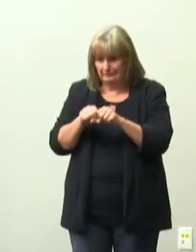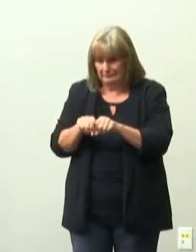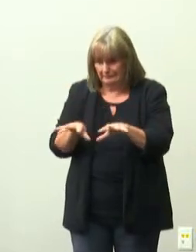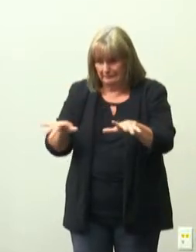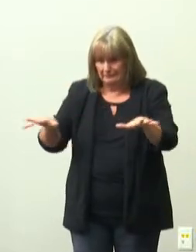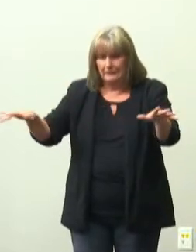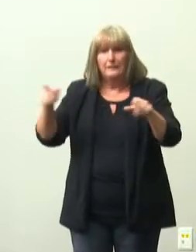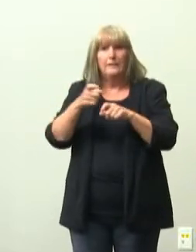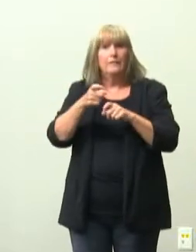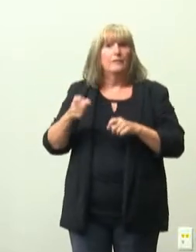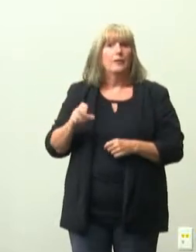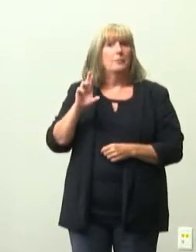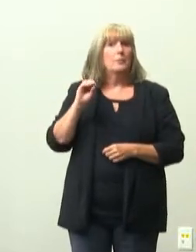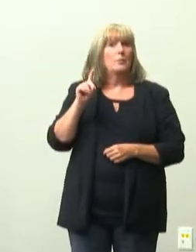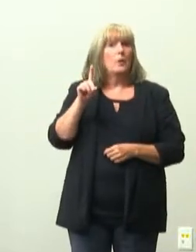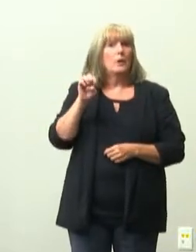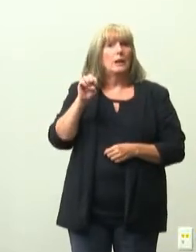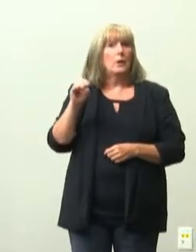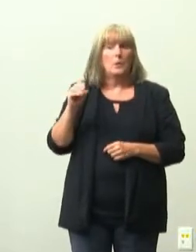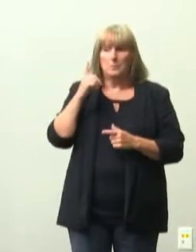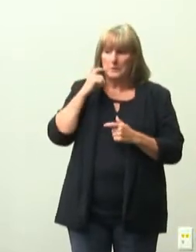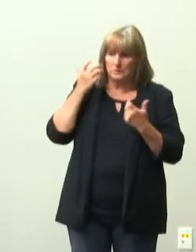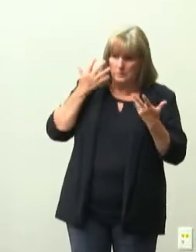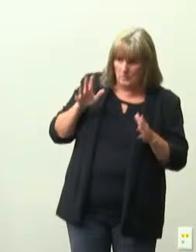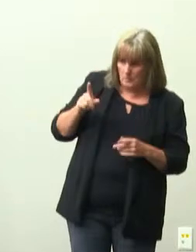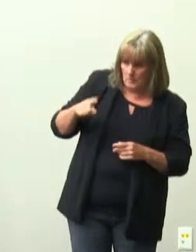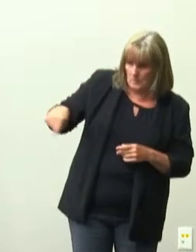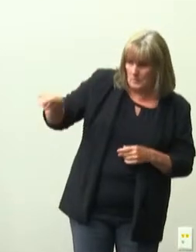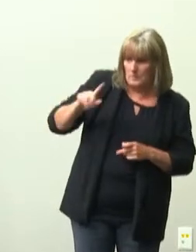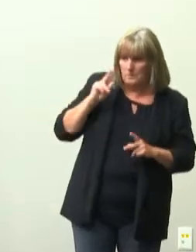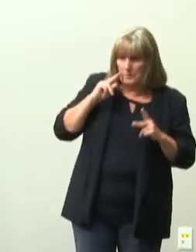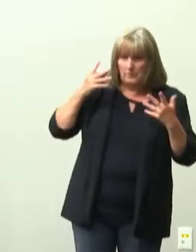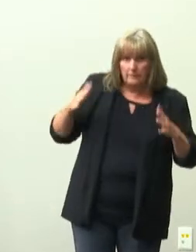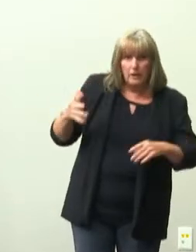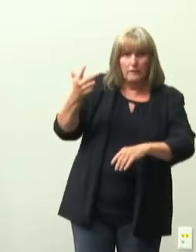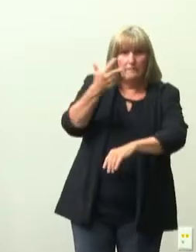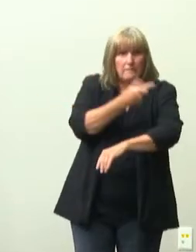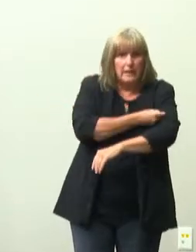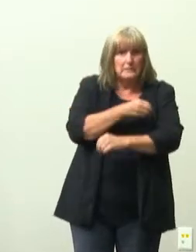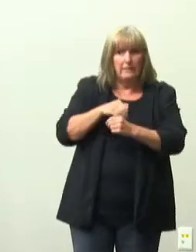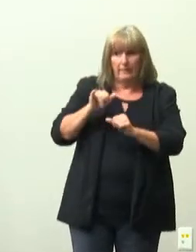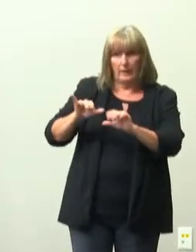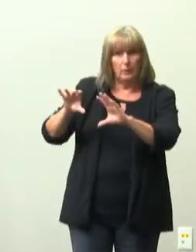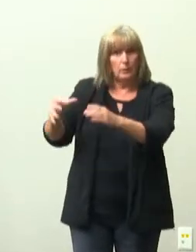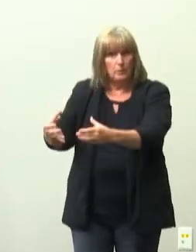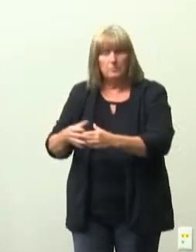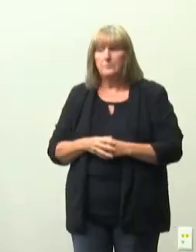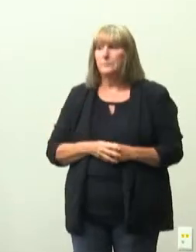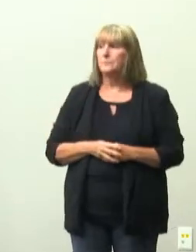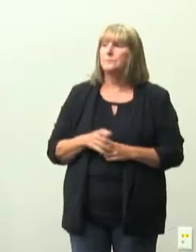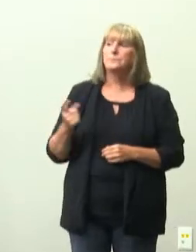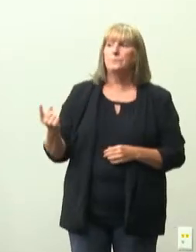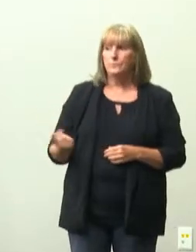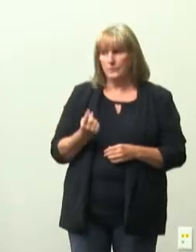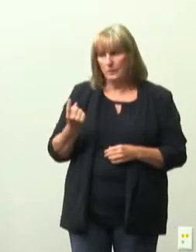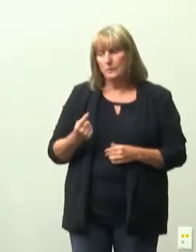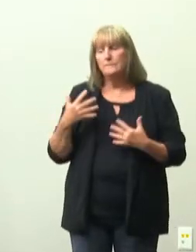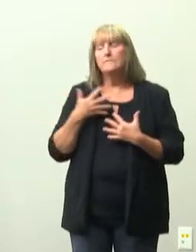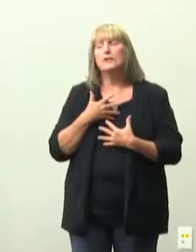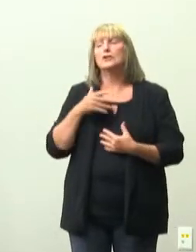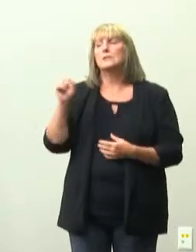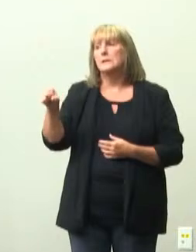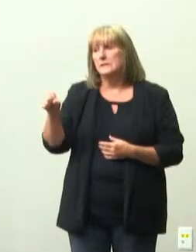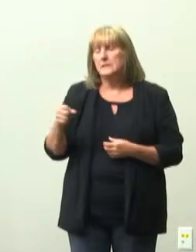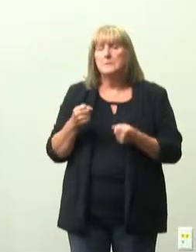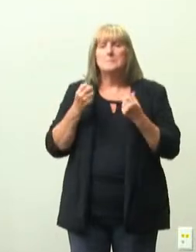influx of people that we don't have vaccine information on or don't know the rate of vaccination within that group? I think that always is a fear, and we have